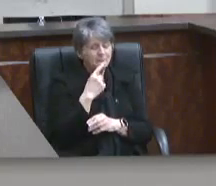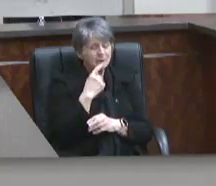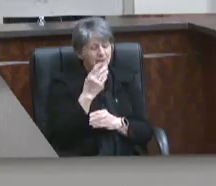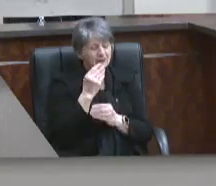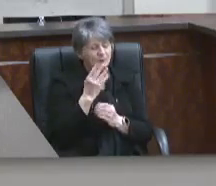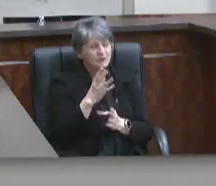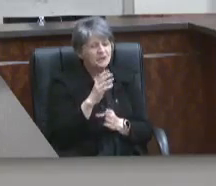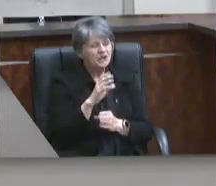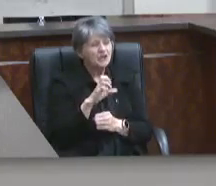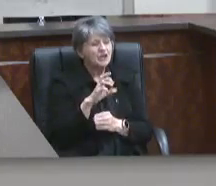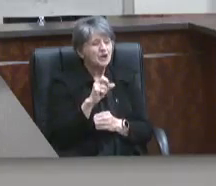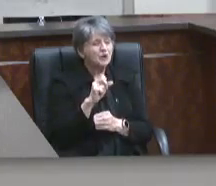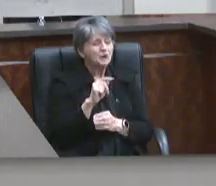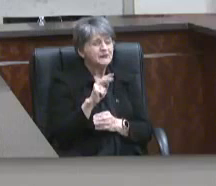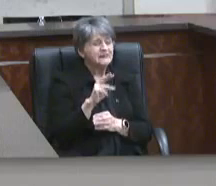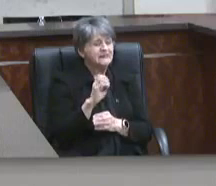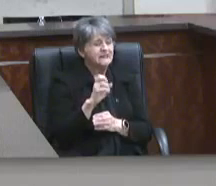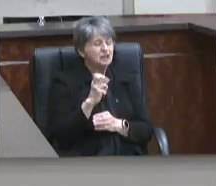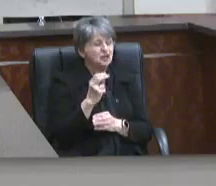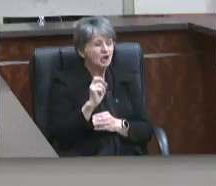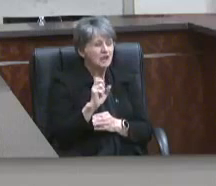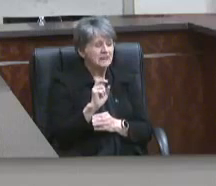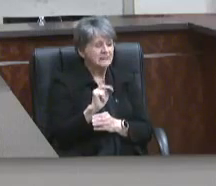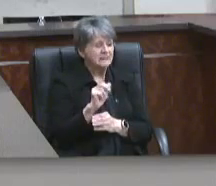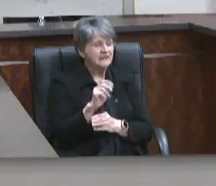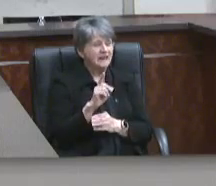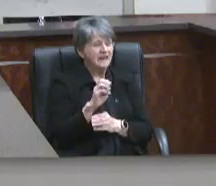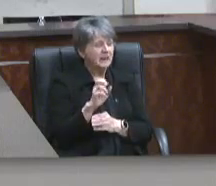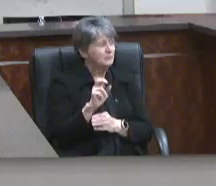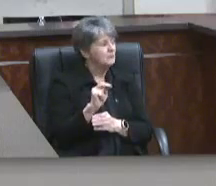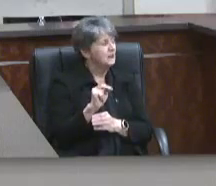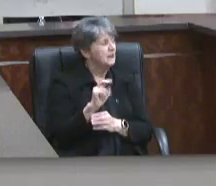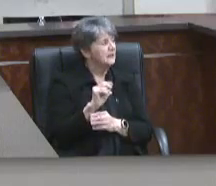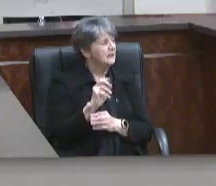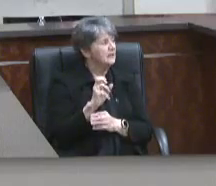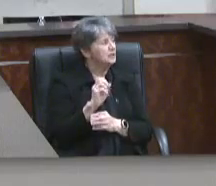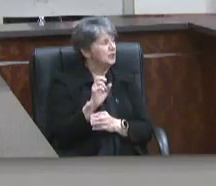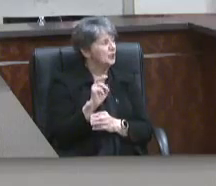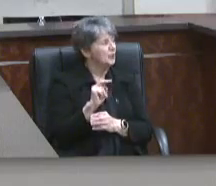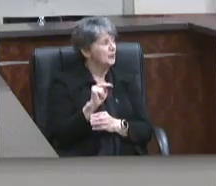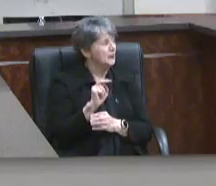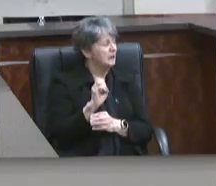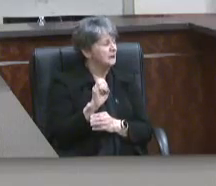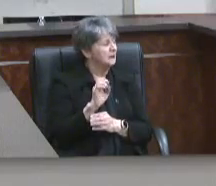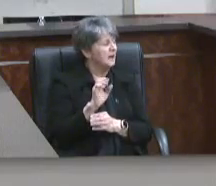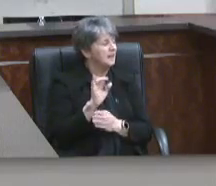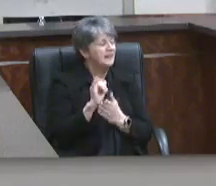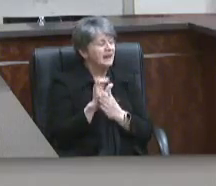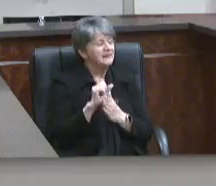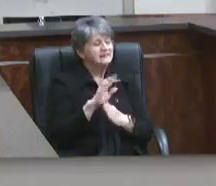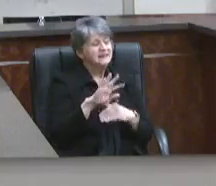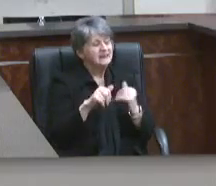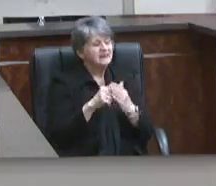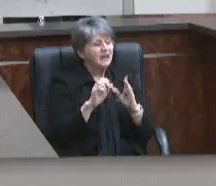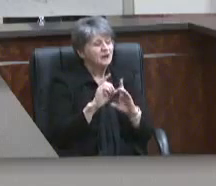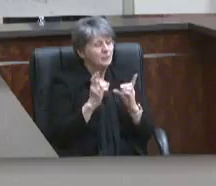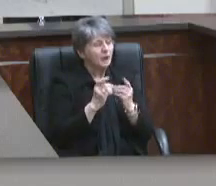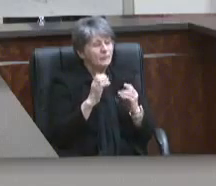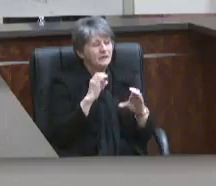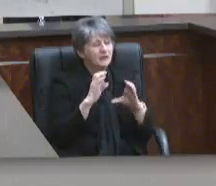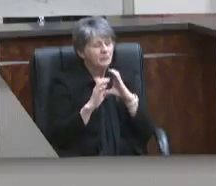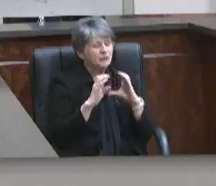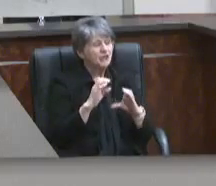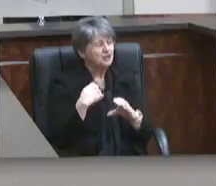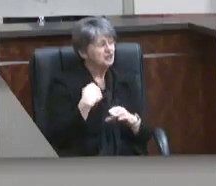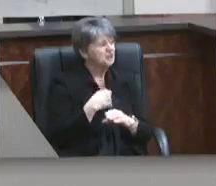Christine Johnson is my admin, and Joanna Carilla is our front desk receptionist. And that is the entire Department of Communications. And